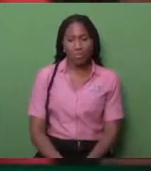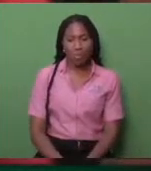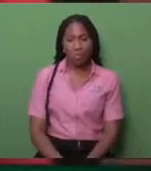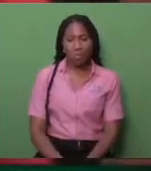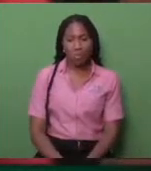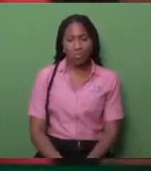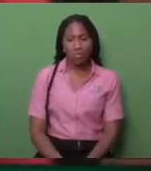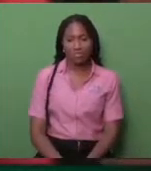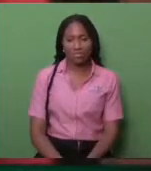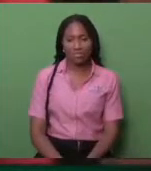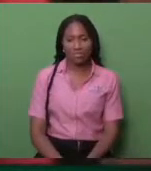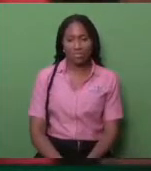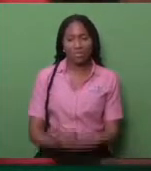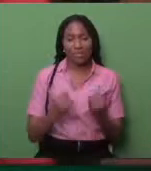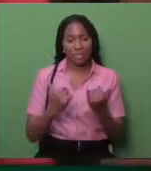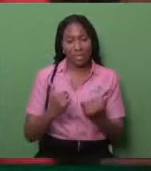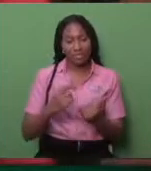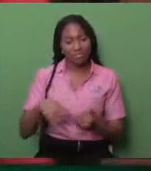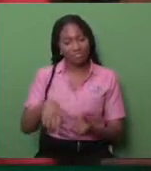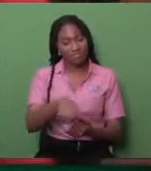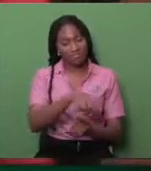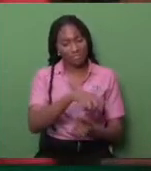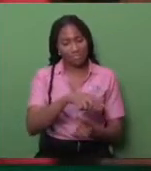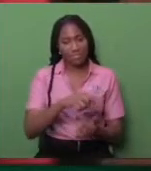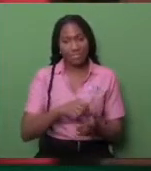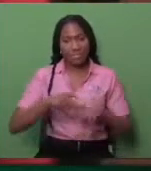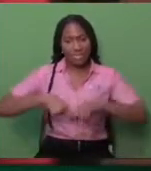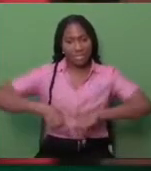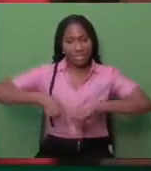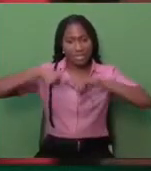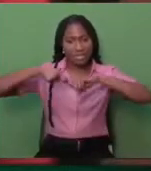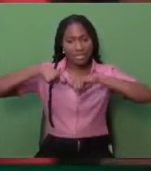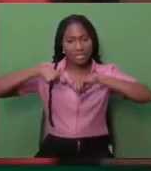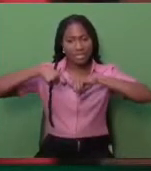Honourable members, this House is now suspended